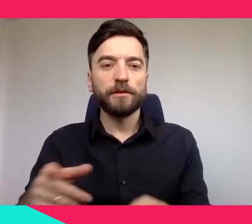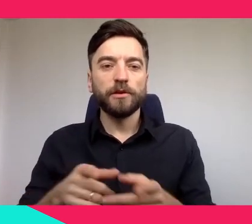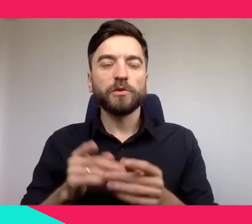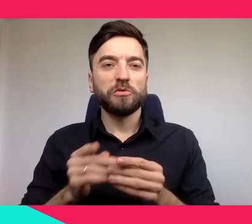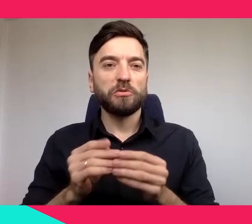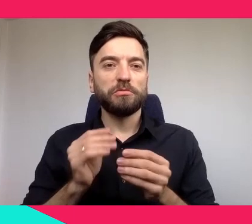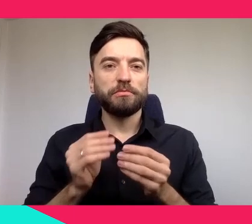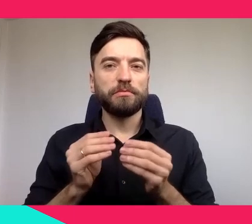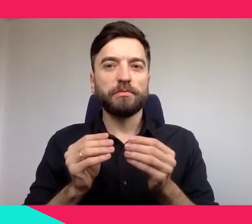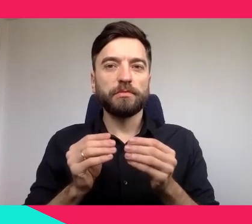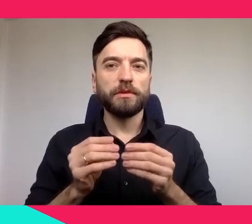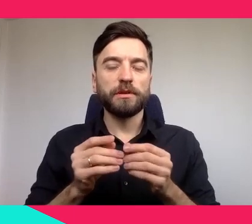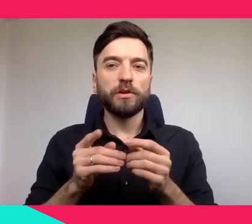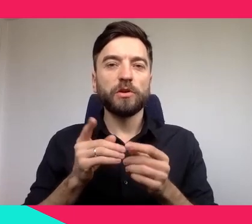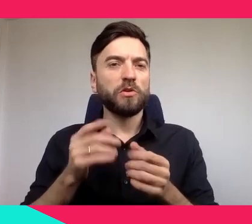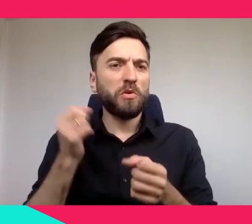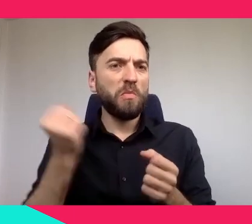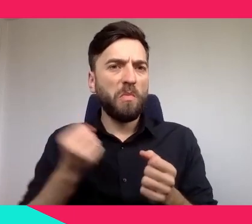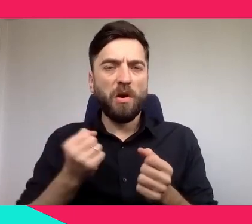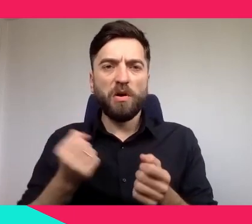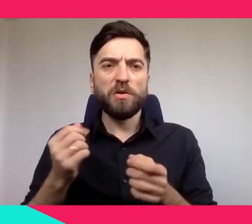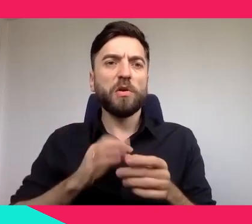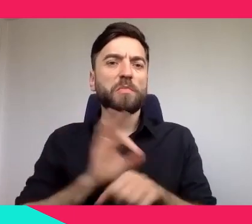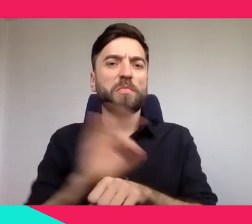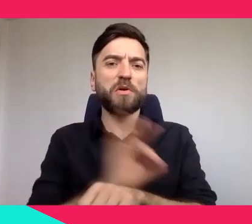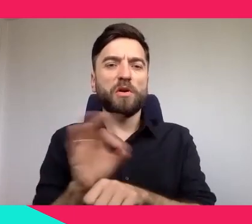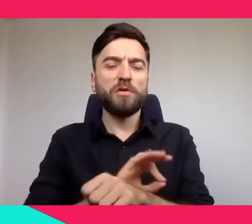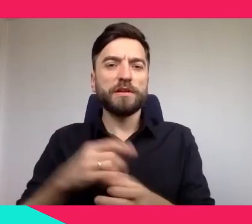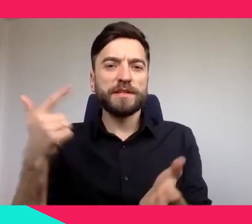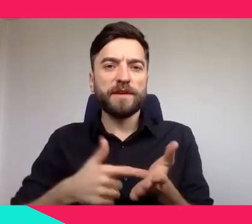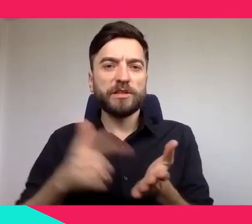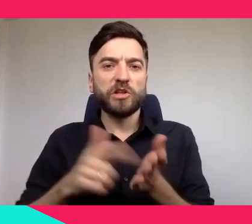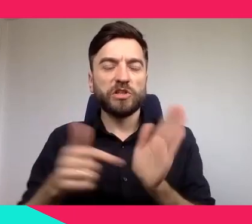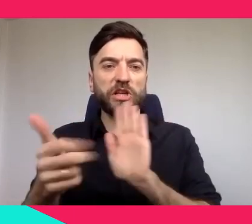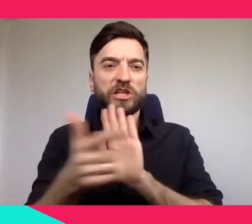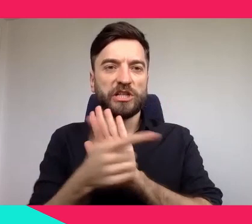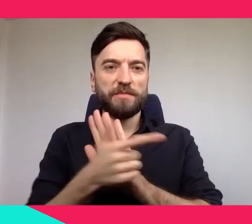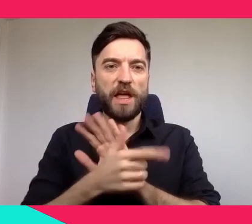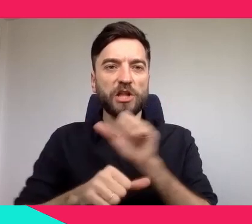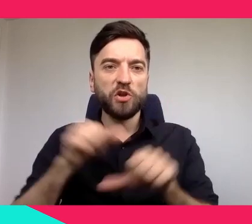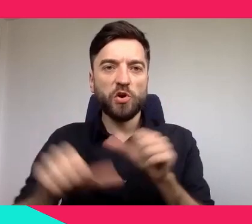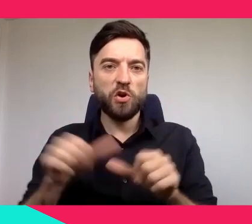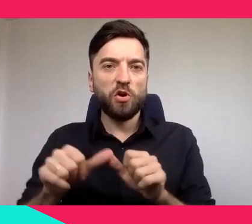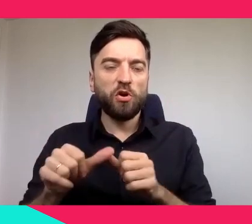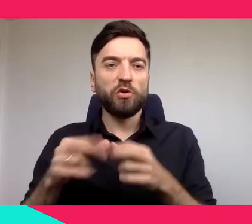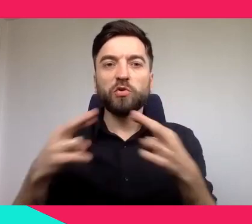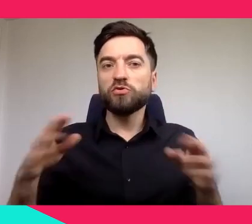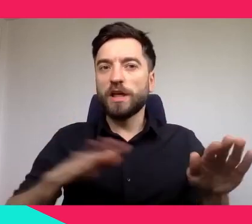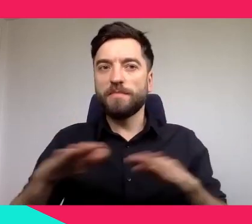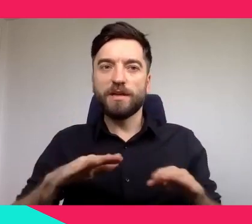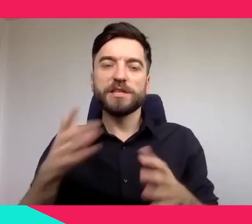2017, it was operated in different places, such as the Institut du Monde Arabe in Paris, the MIT Museum in